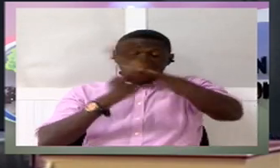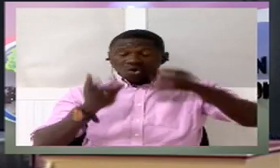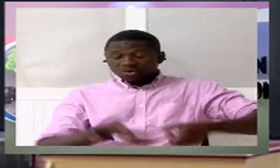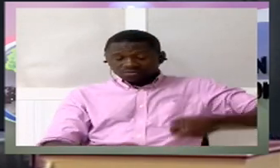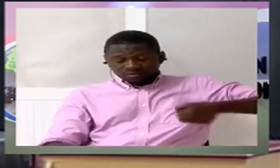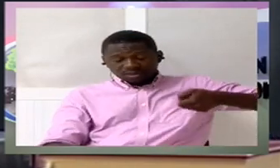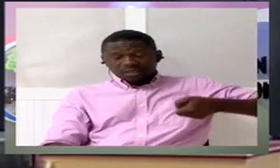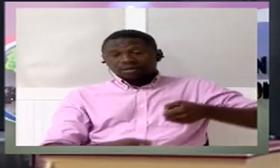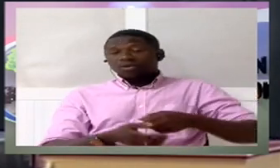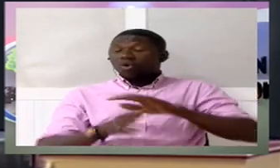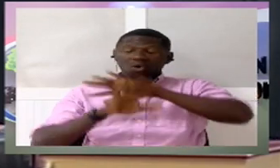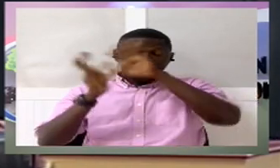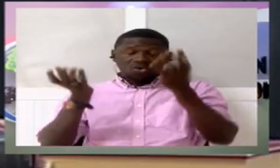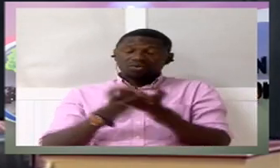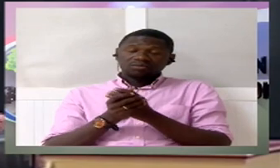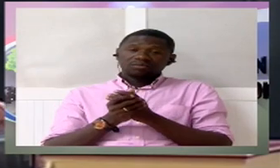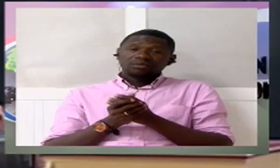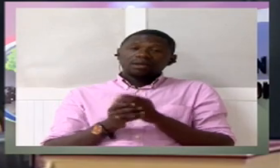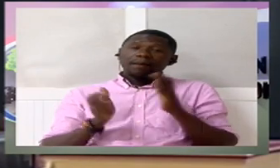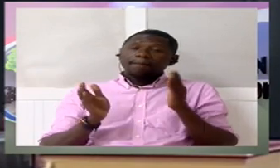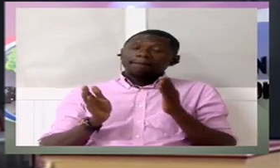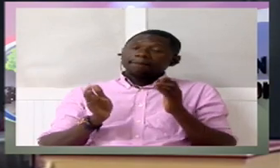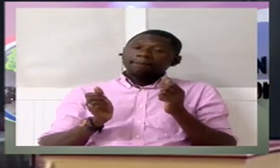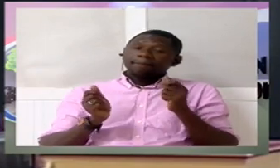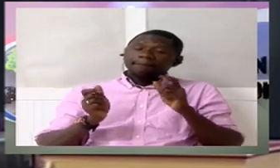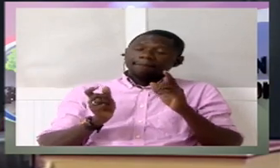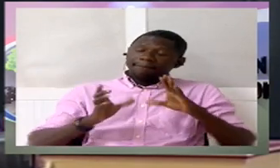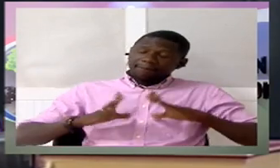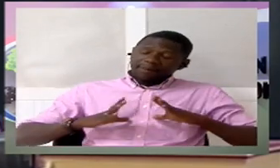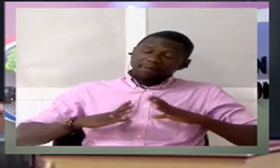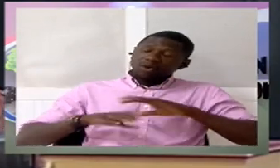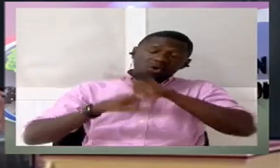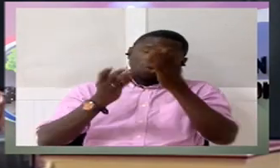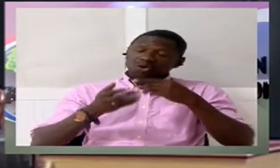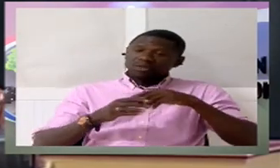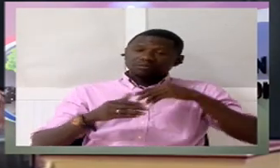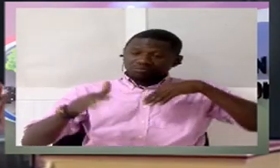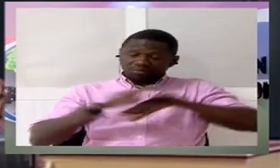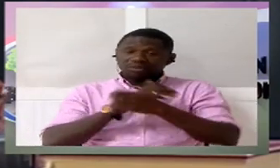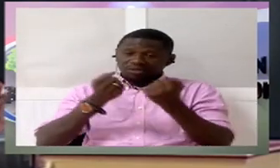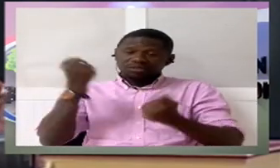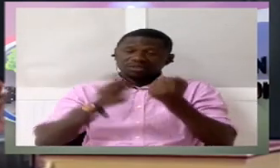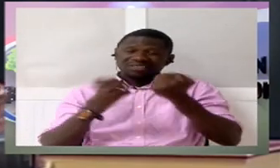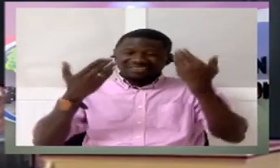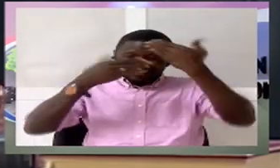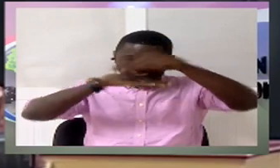his briefcase. I packed all of them. I put them in a vehicle